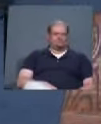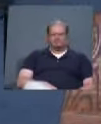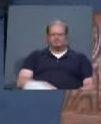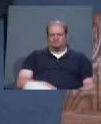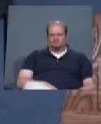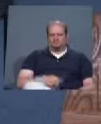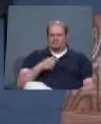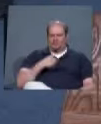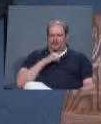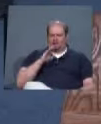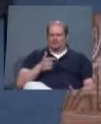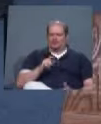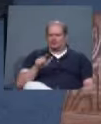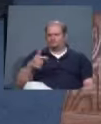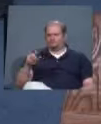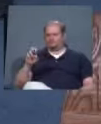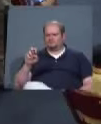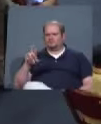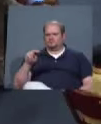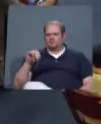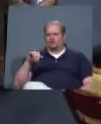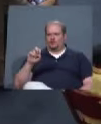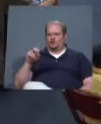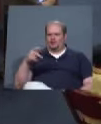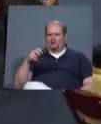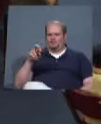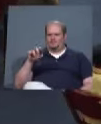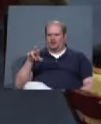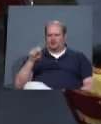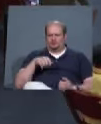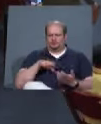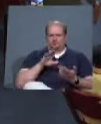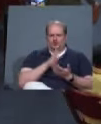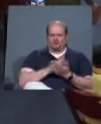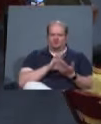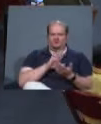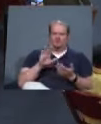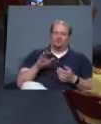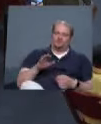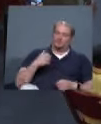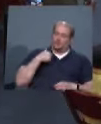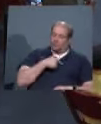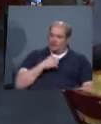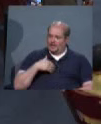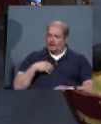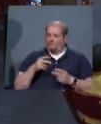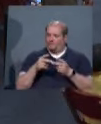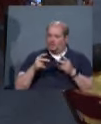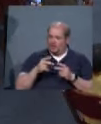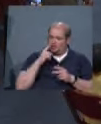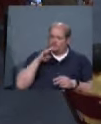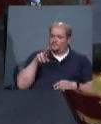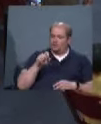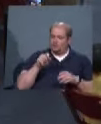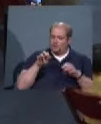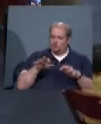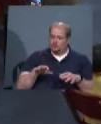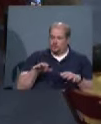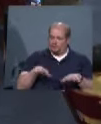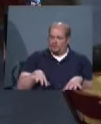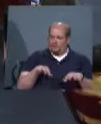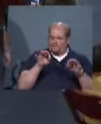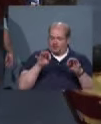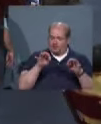I'm going to let Ernie Peters with Peters and Associates come up and address some of your Do we have specifics. Locations for the bus drop-off,